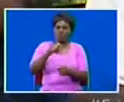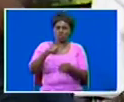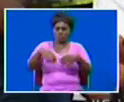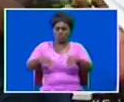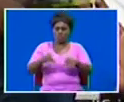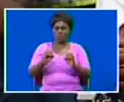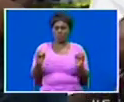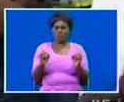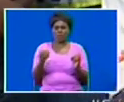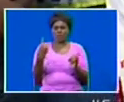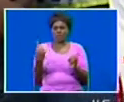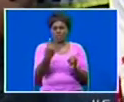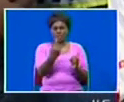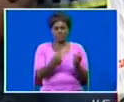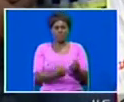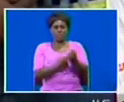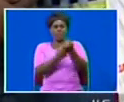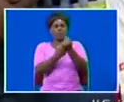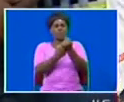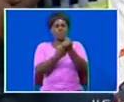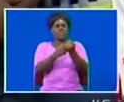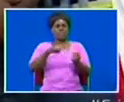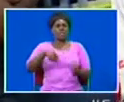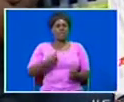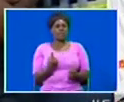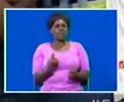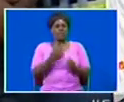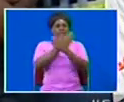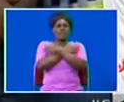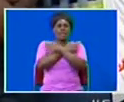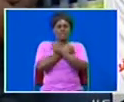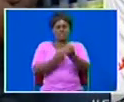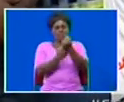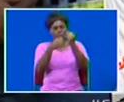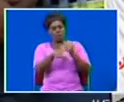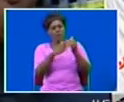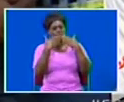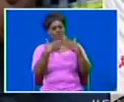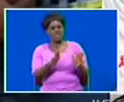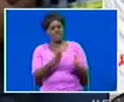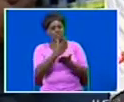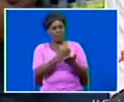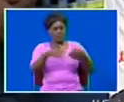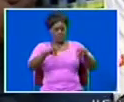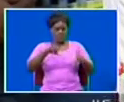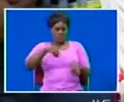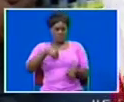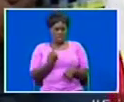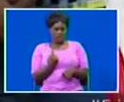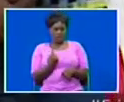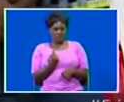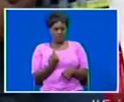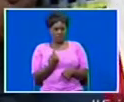not to cater for the ride itself. Okay. Each of these have already supported themselves, and their friends have supported them to be able to be part of this ride. So I am totally